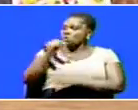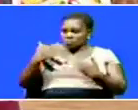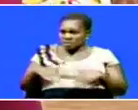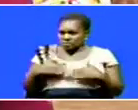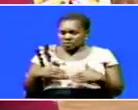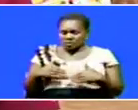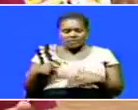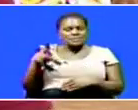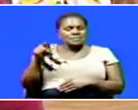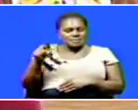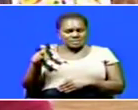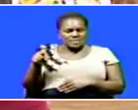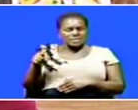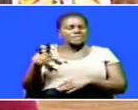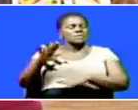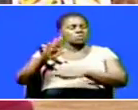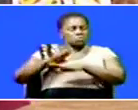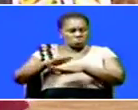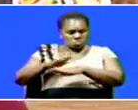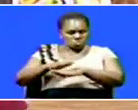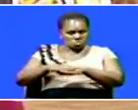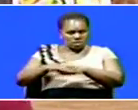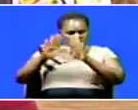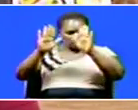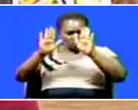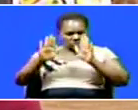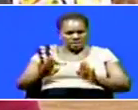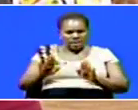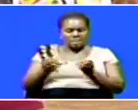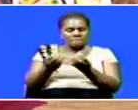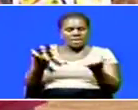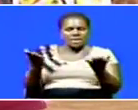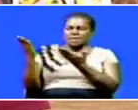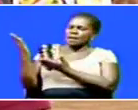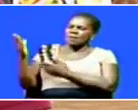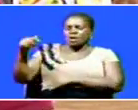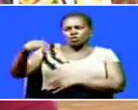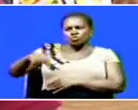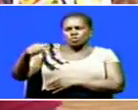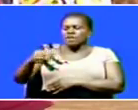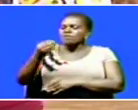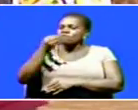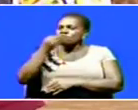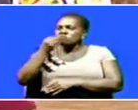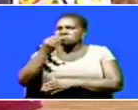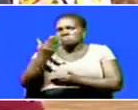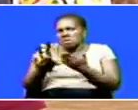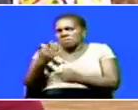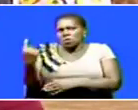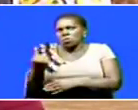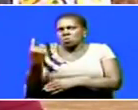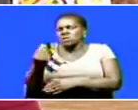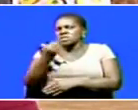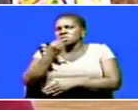it's considered a privilege. For a significant number of them, today's meal may be the only one